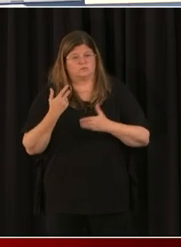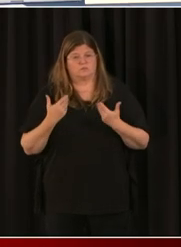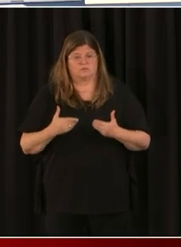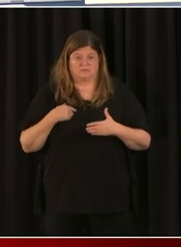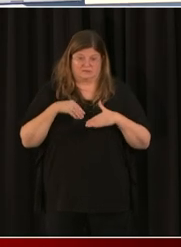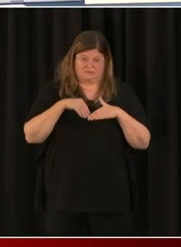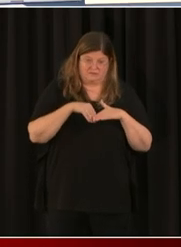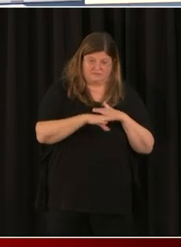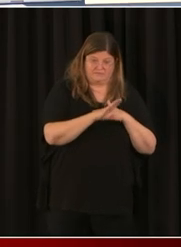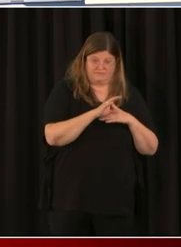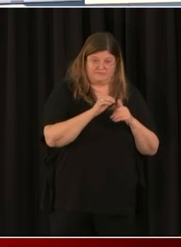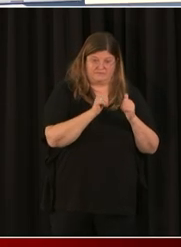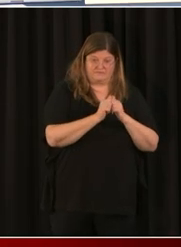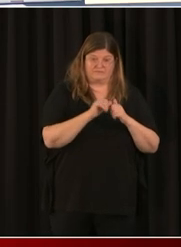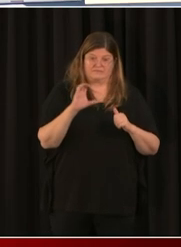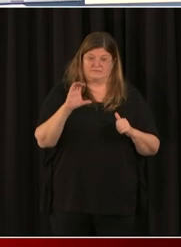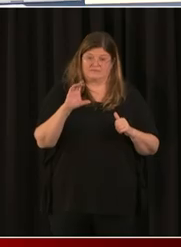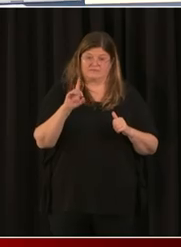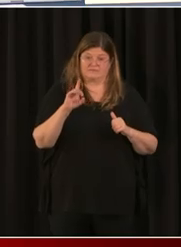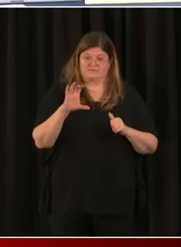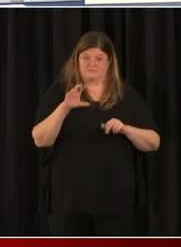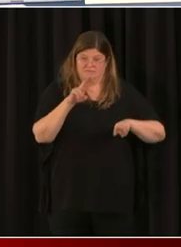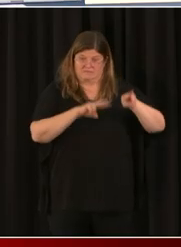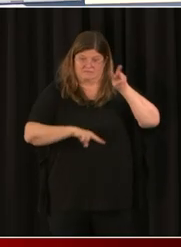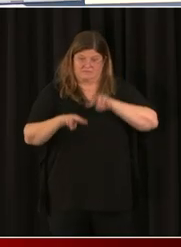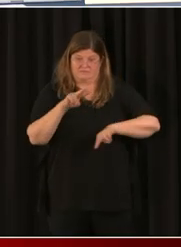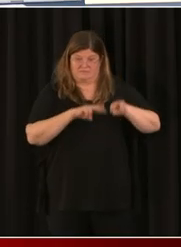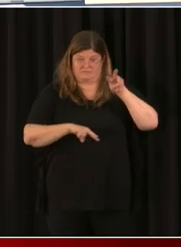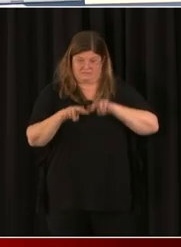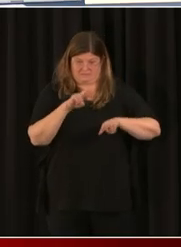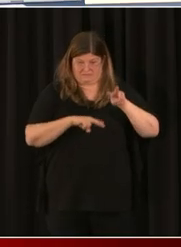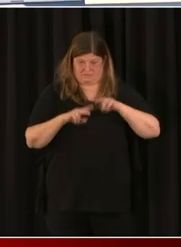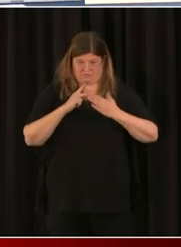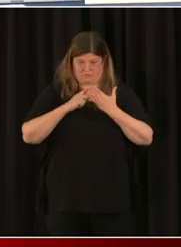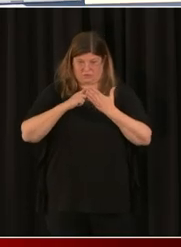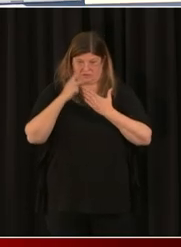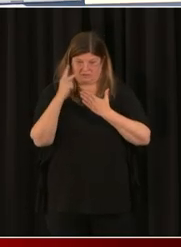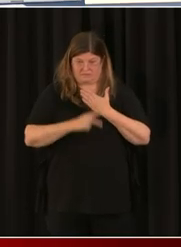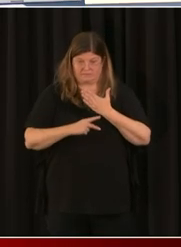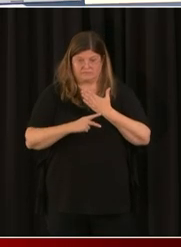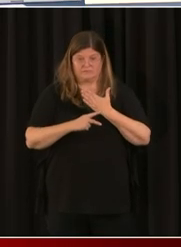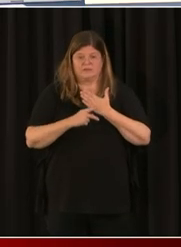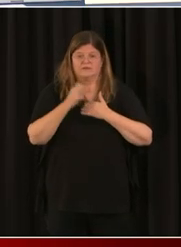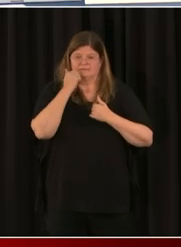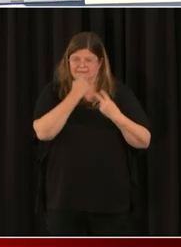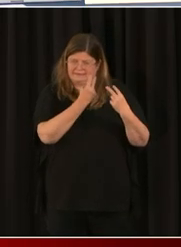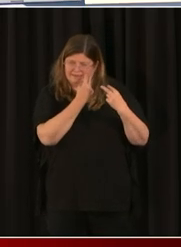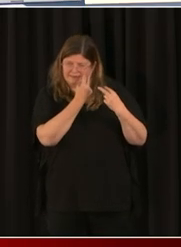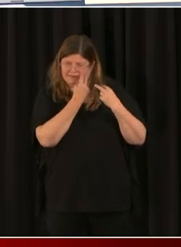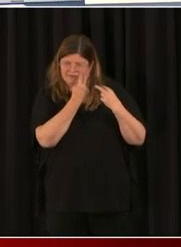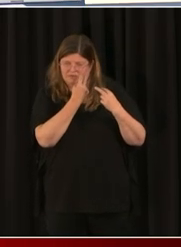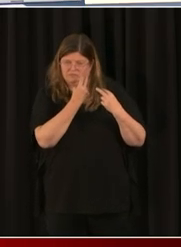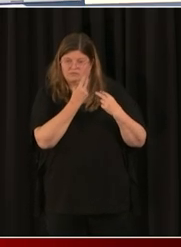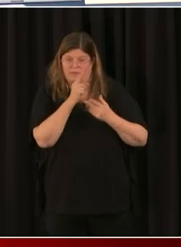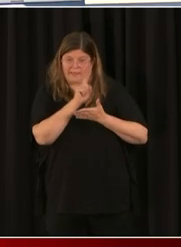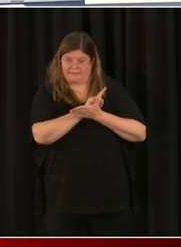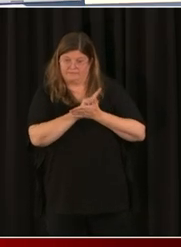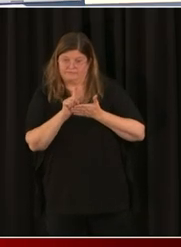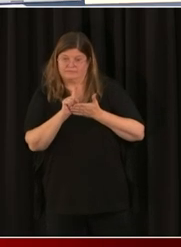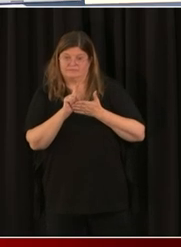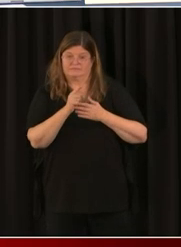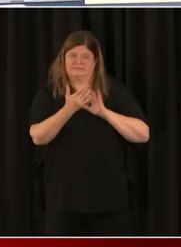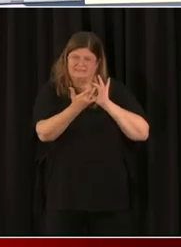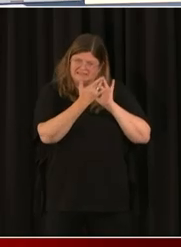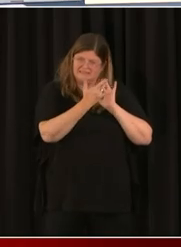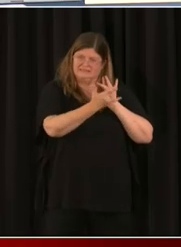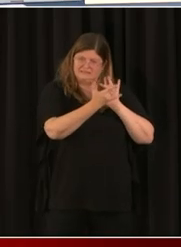checked in on me daily for the first week, and now they check in on me weekly. Saturday, I received my email that reminded me